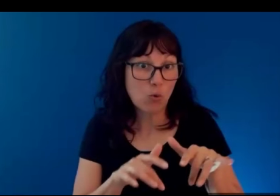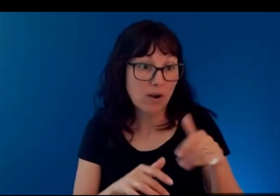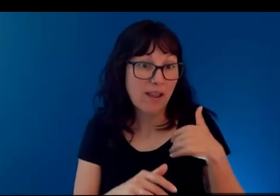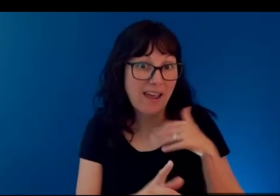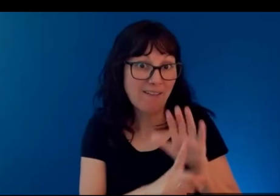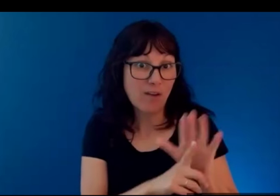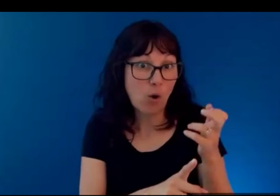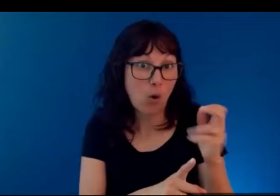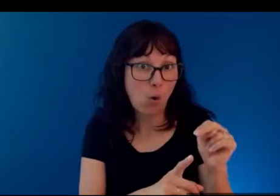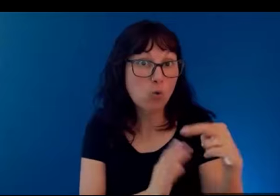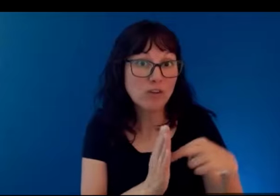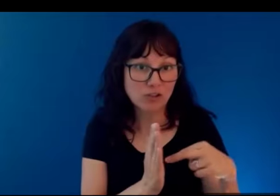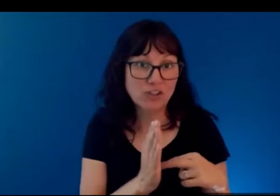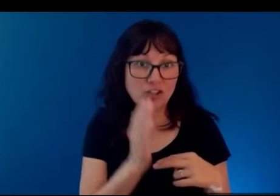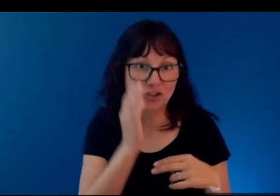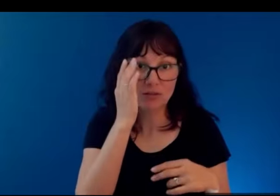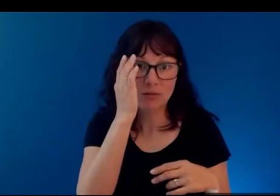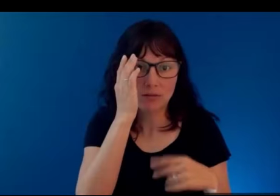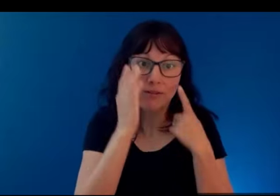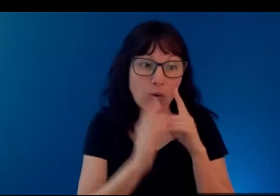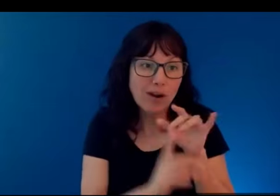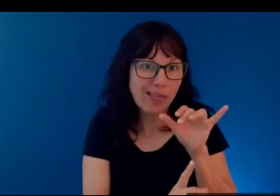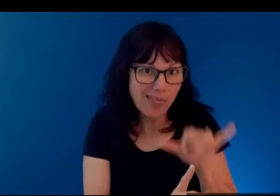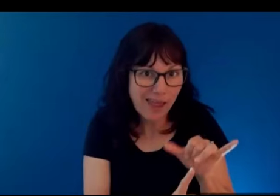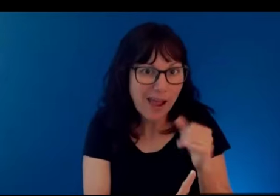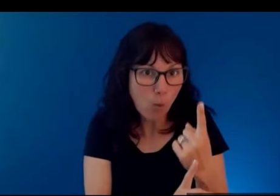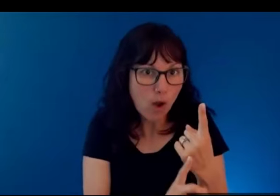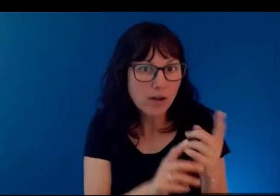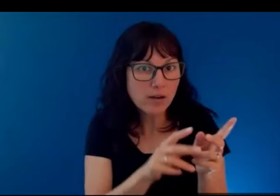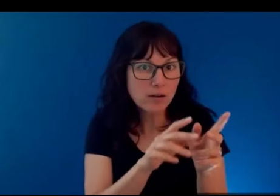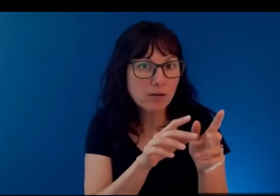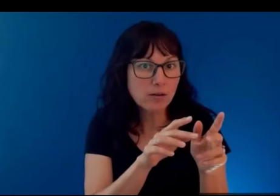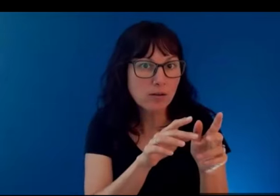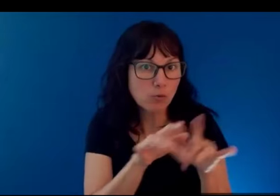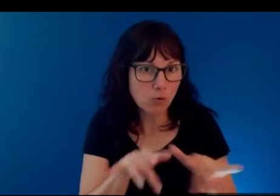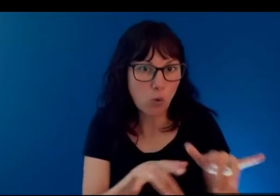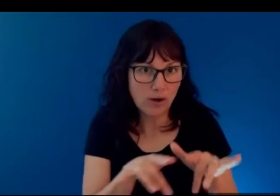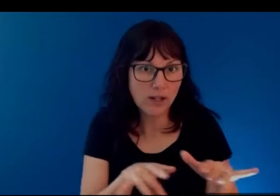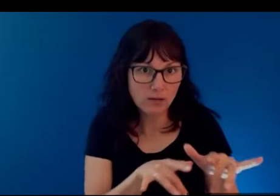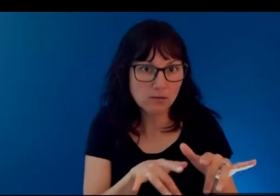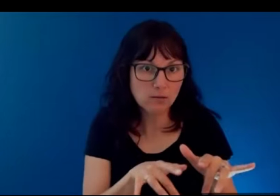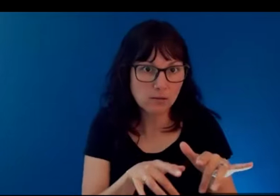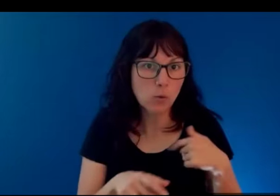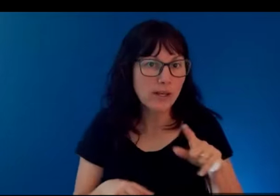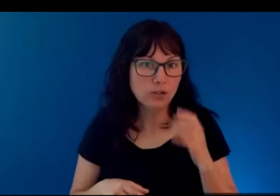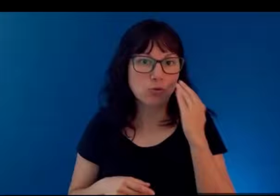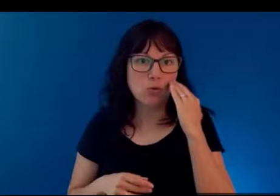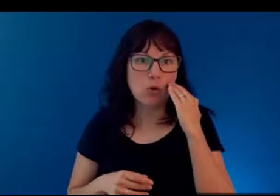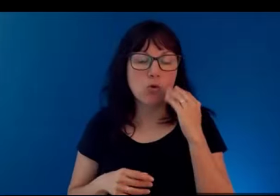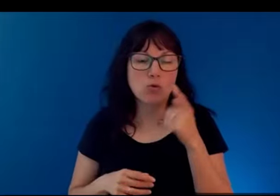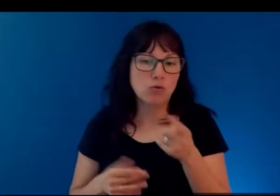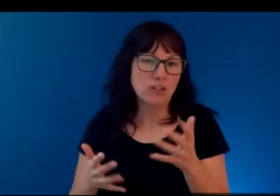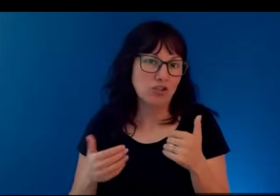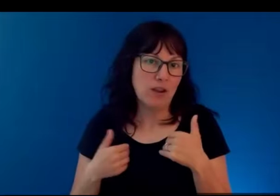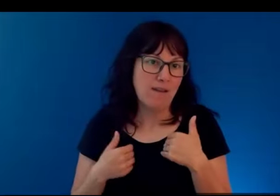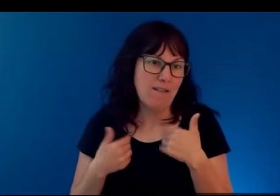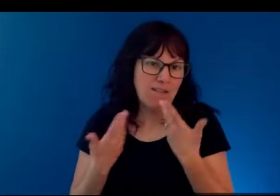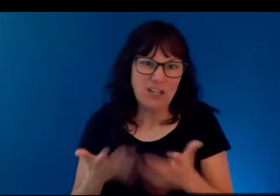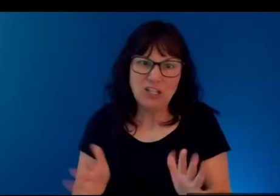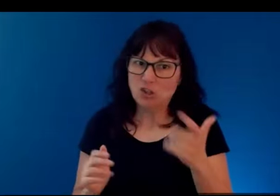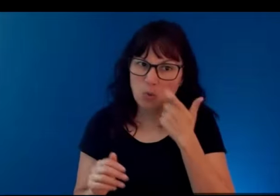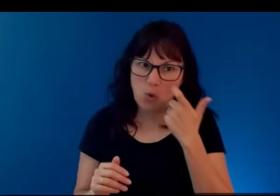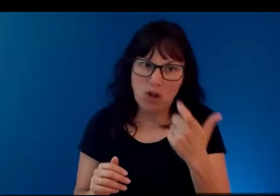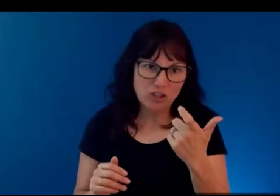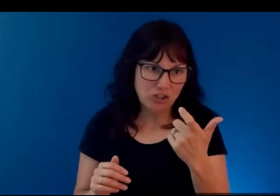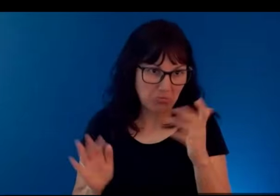own registration for that particular recording, which we just need to know that you have watched that